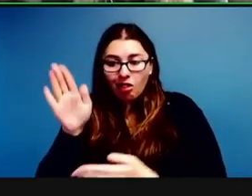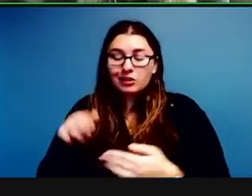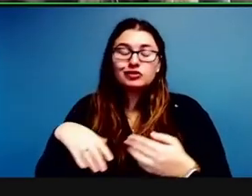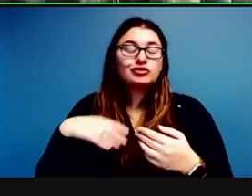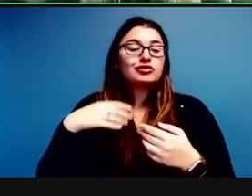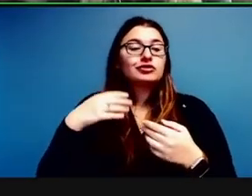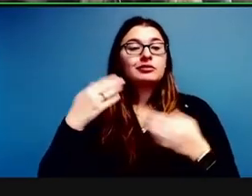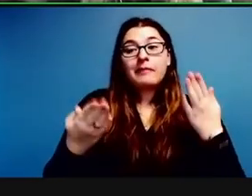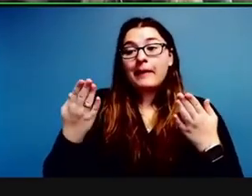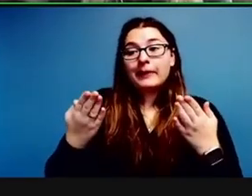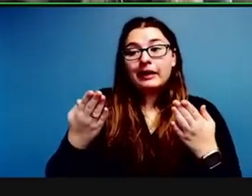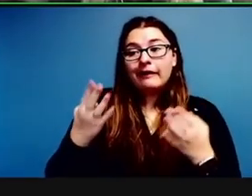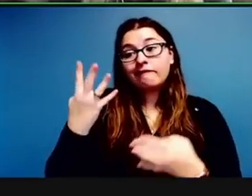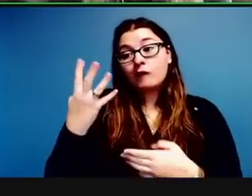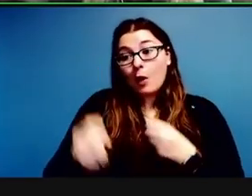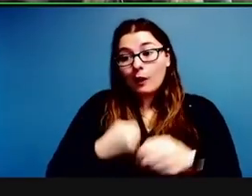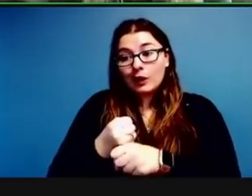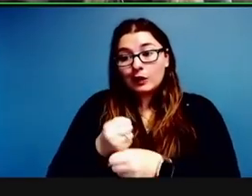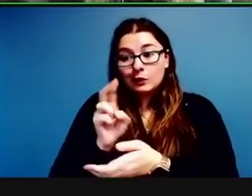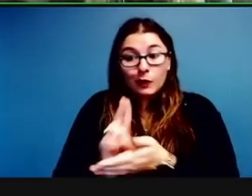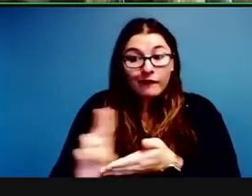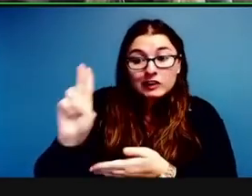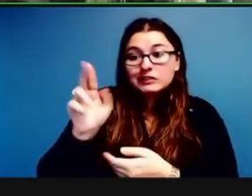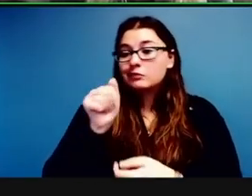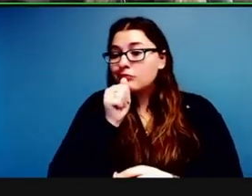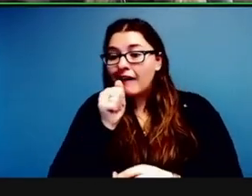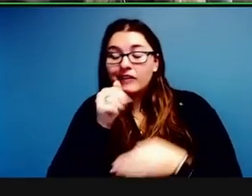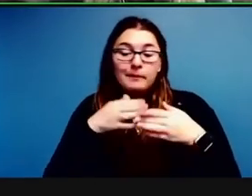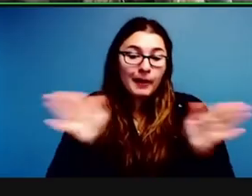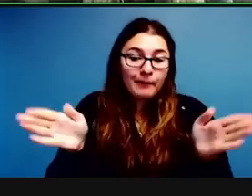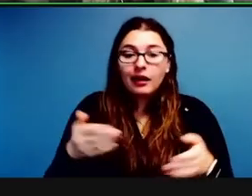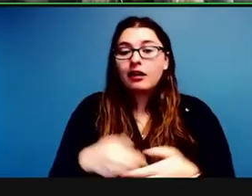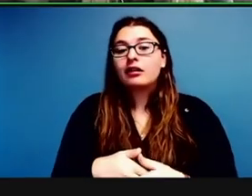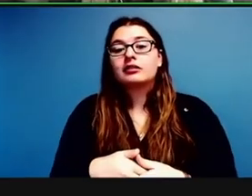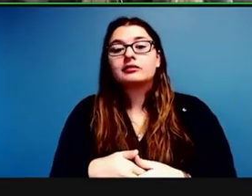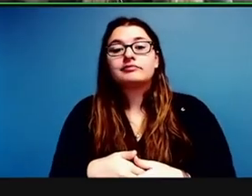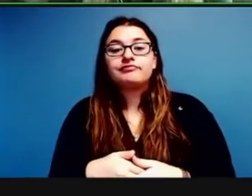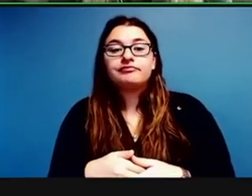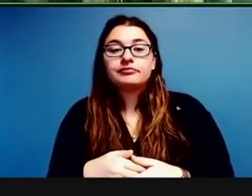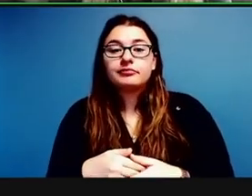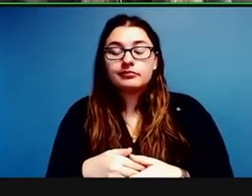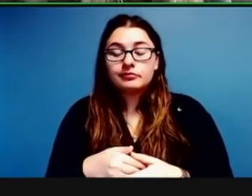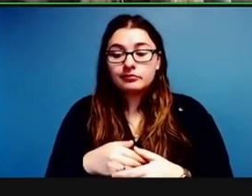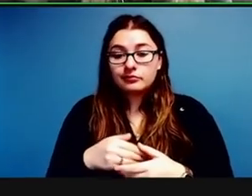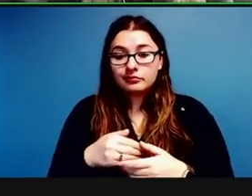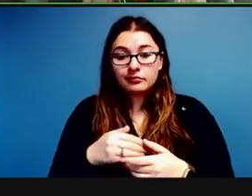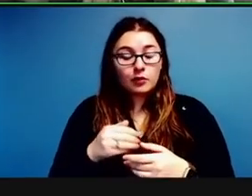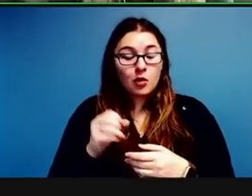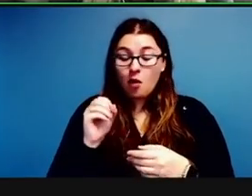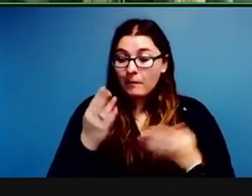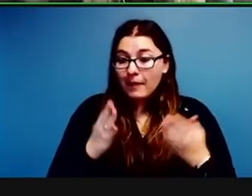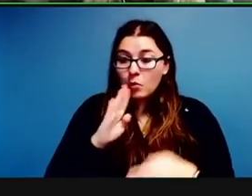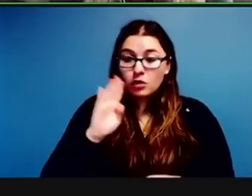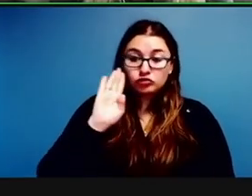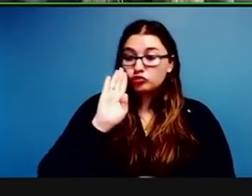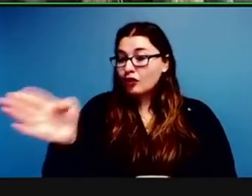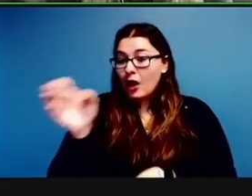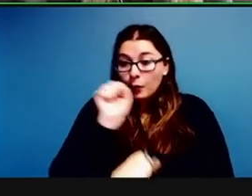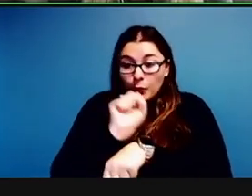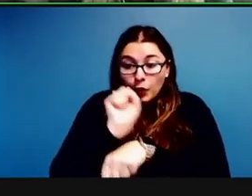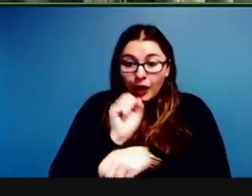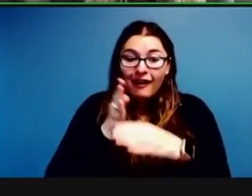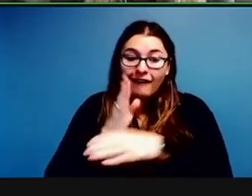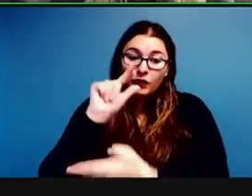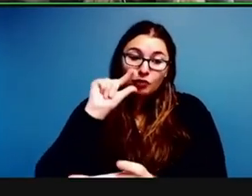college, maybe a 4-year private or public university. Are they going to go straight into employment when they